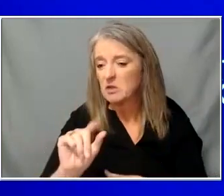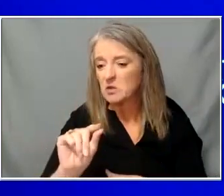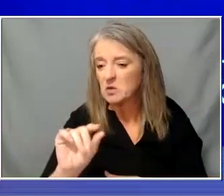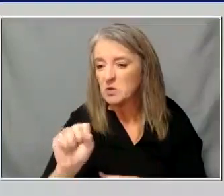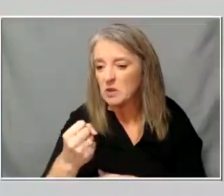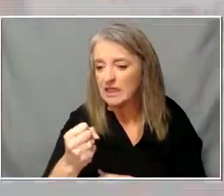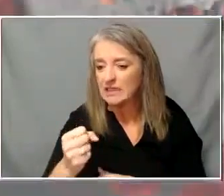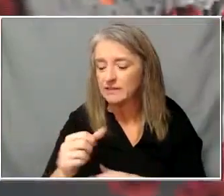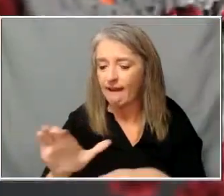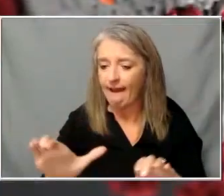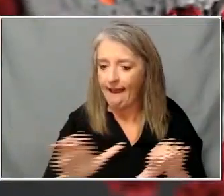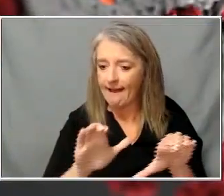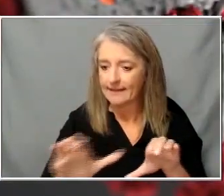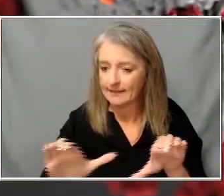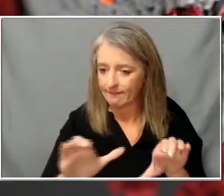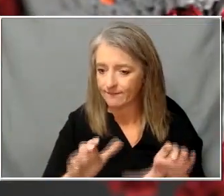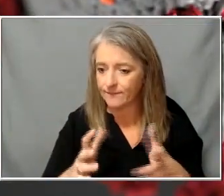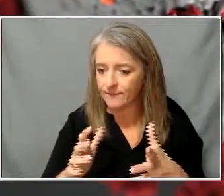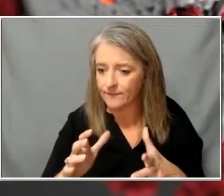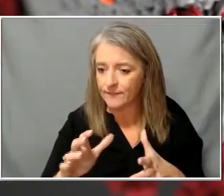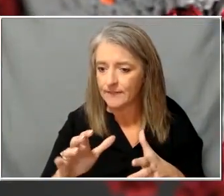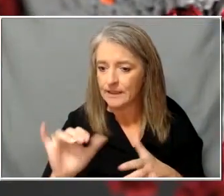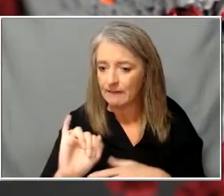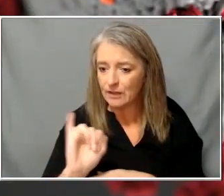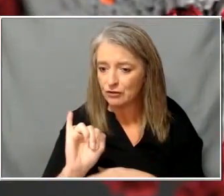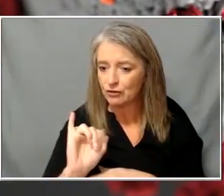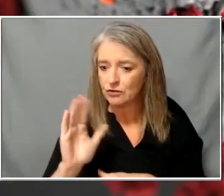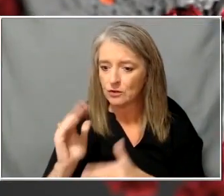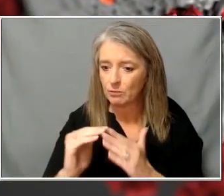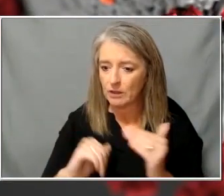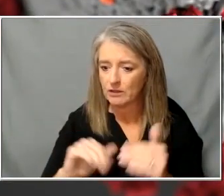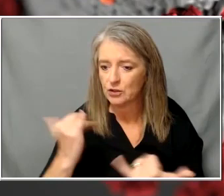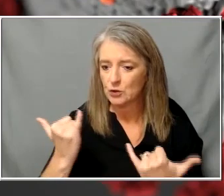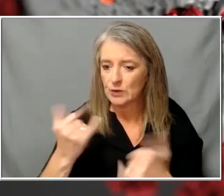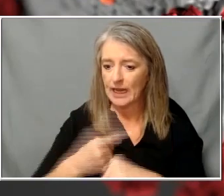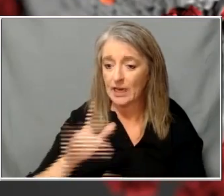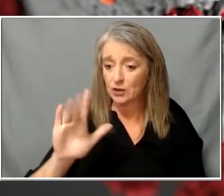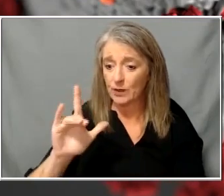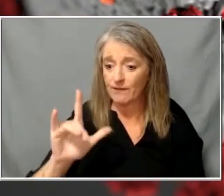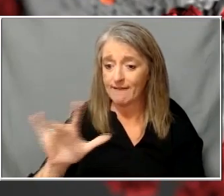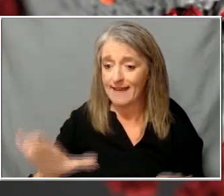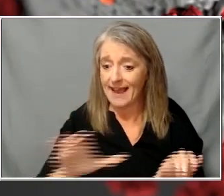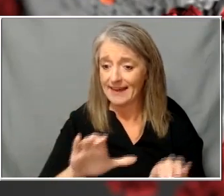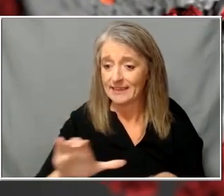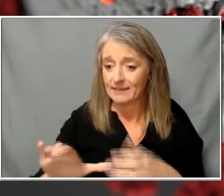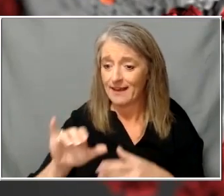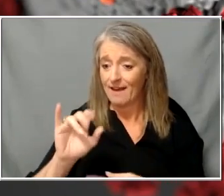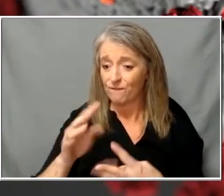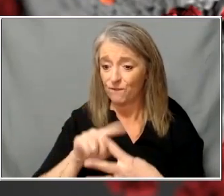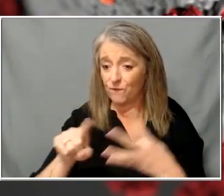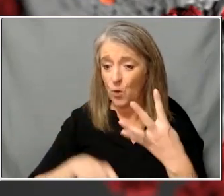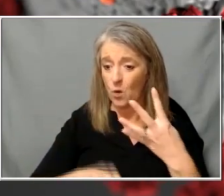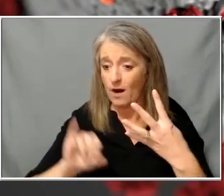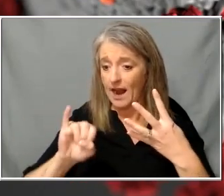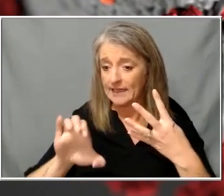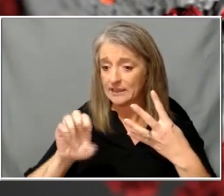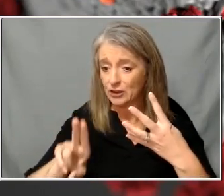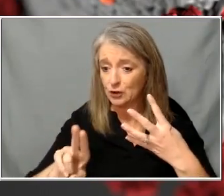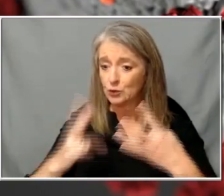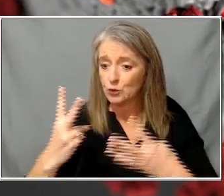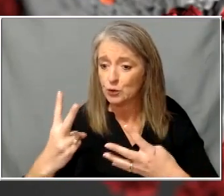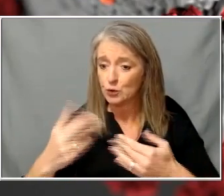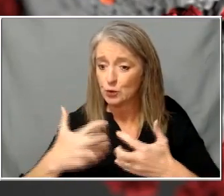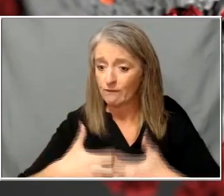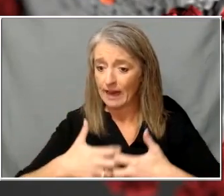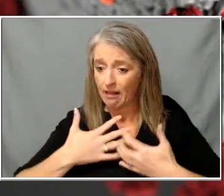active infections, which is better than the low 30s. Today we have 25 active infections with 4 in the ICU, 2 on the ventilator still, and